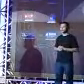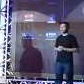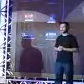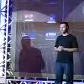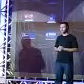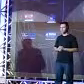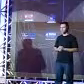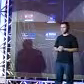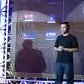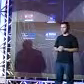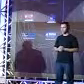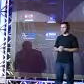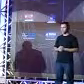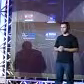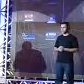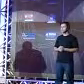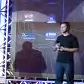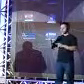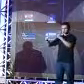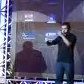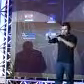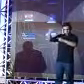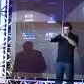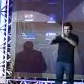It was reaffirming